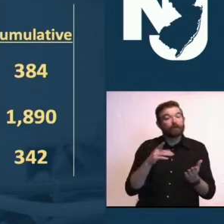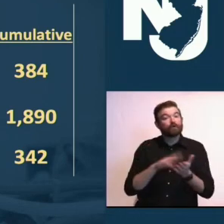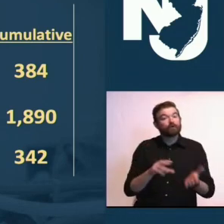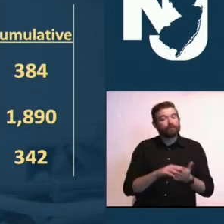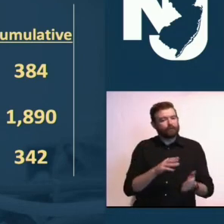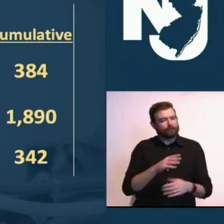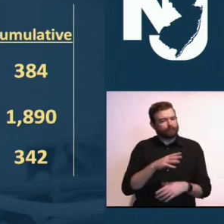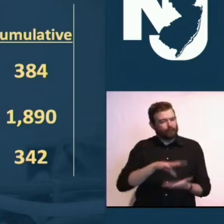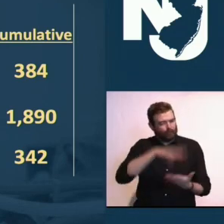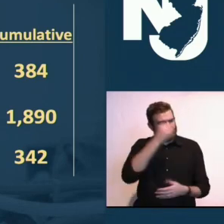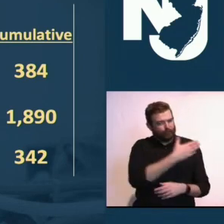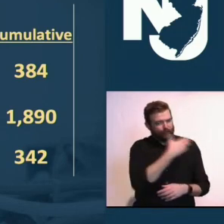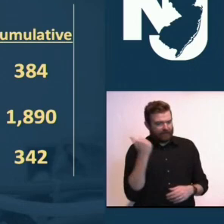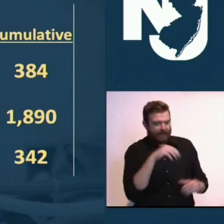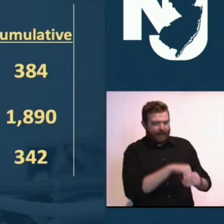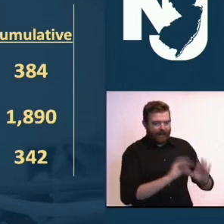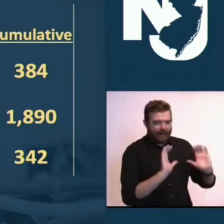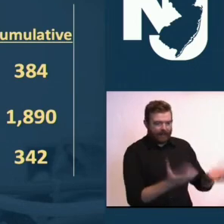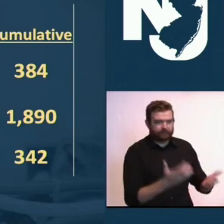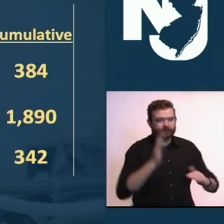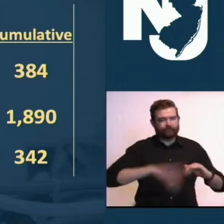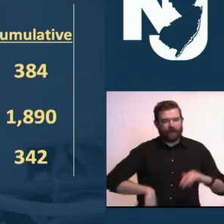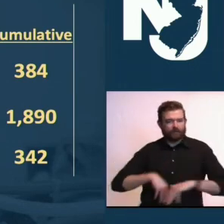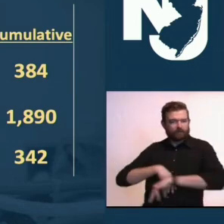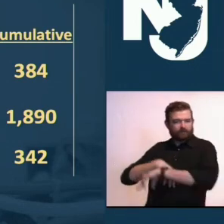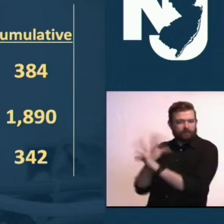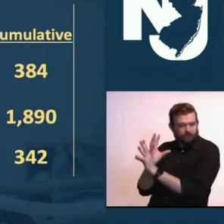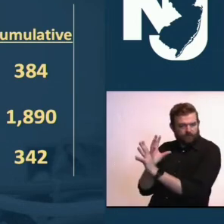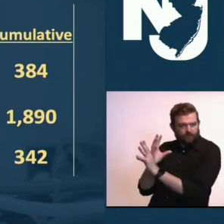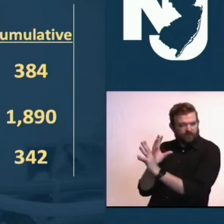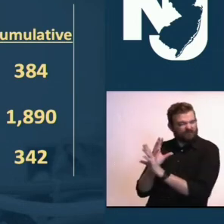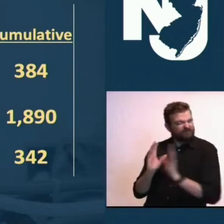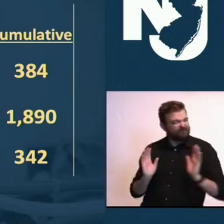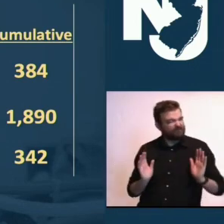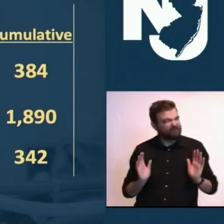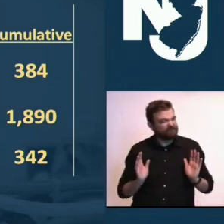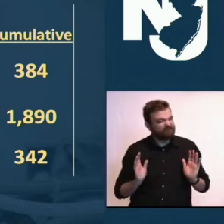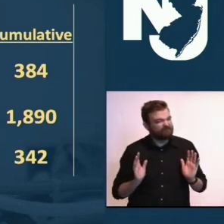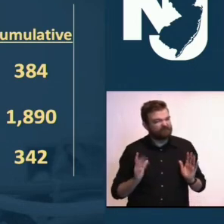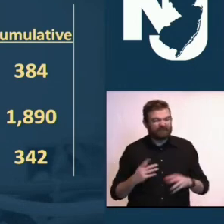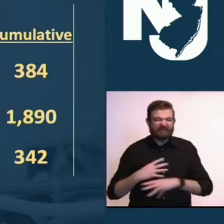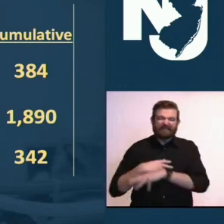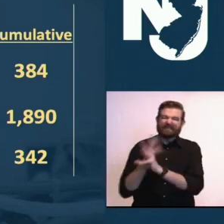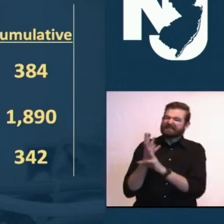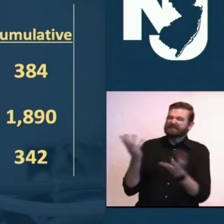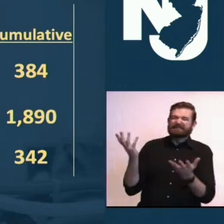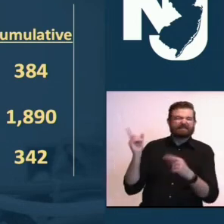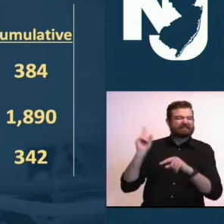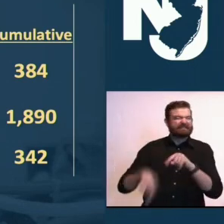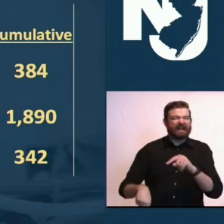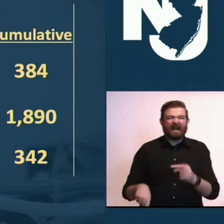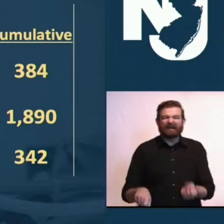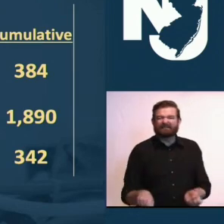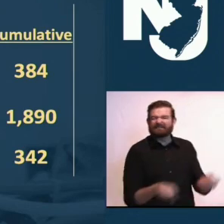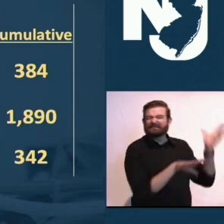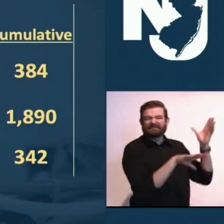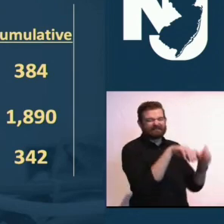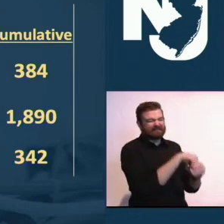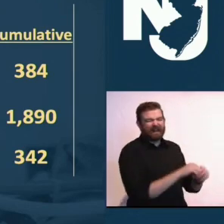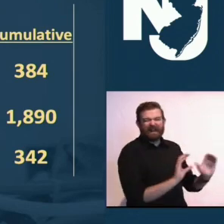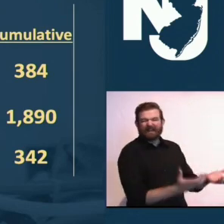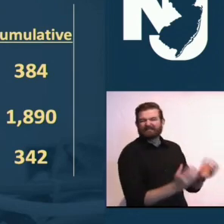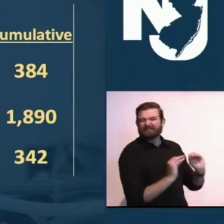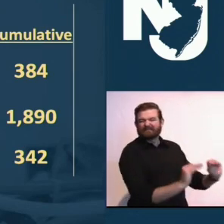more effective when they are before a classroom. Virtual learning is no replacement for in-person education, and I don't believe there's